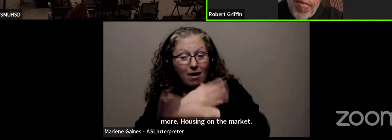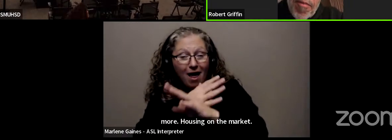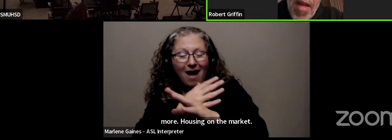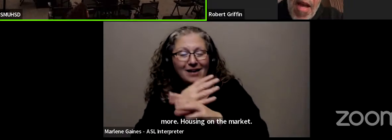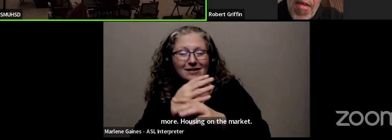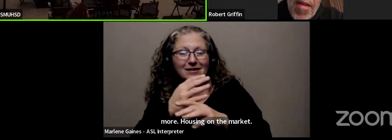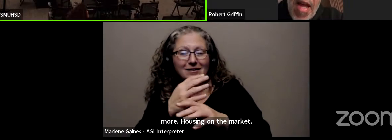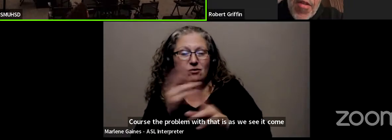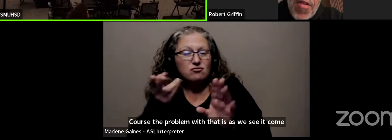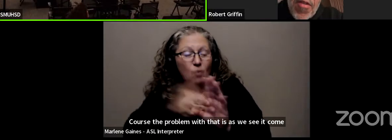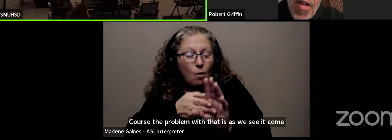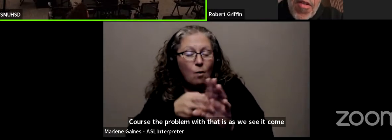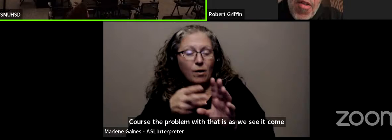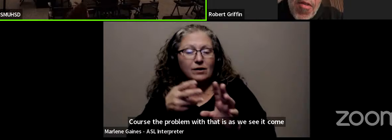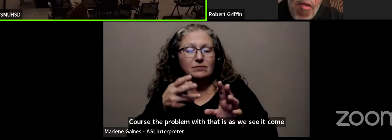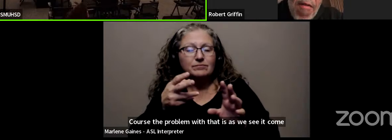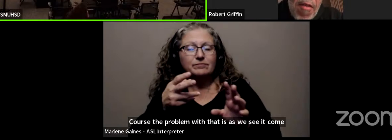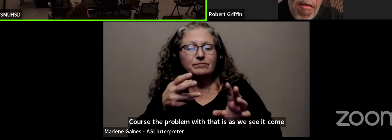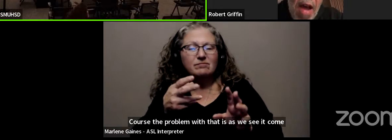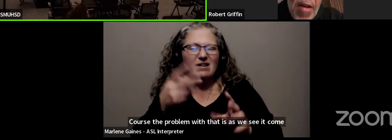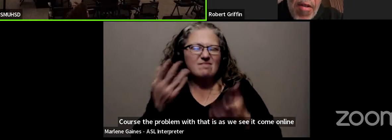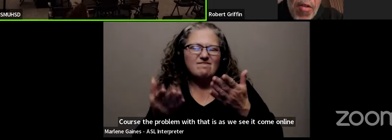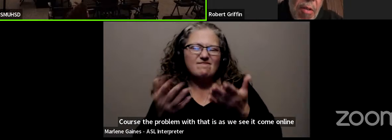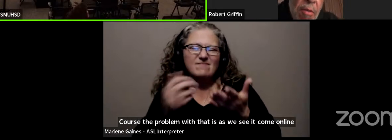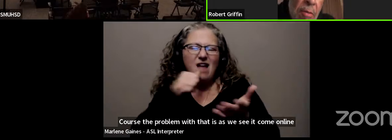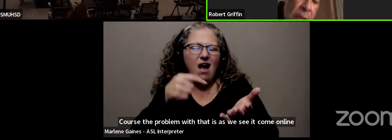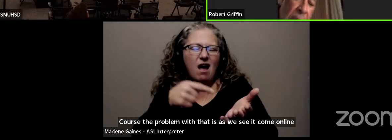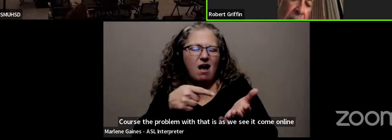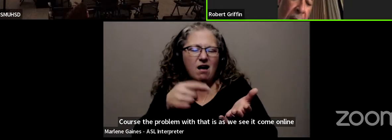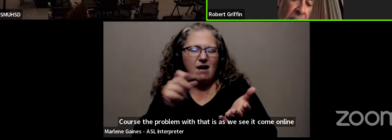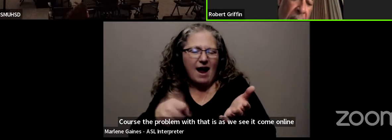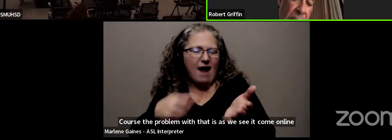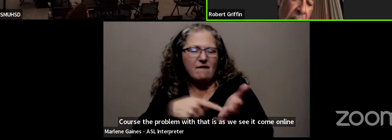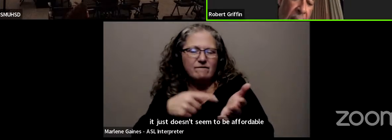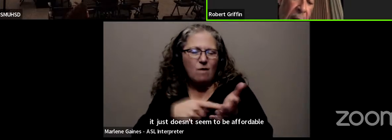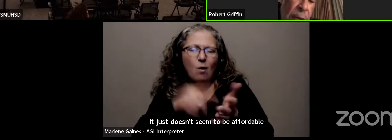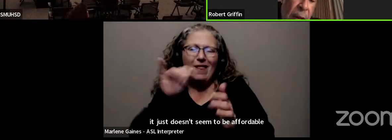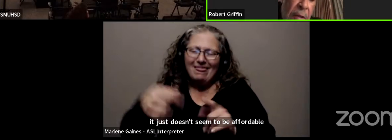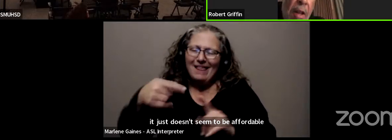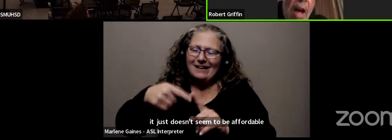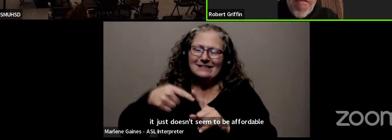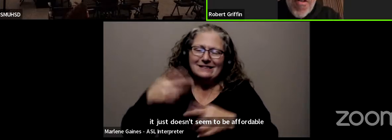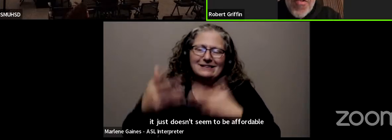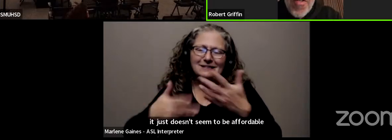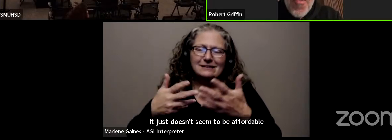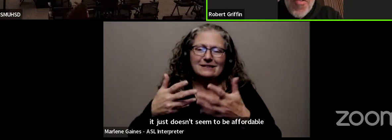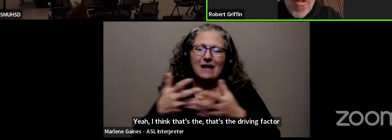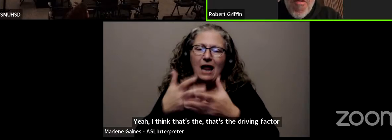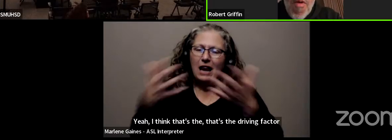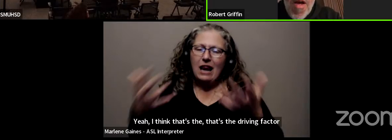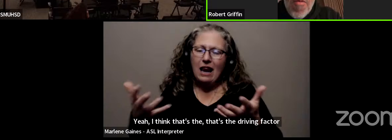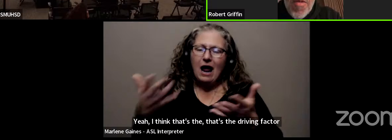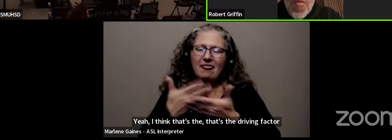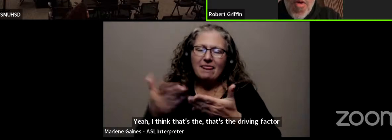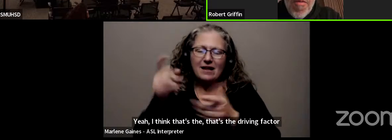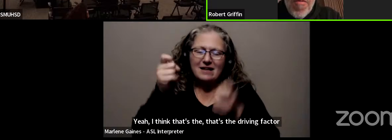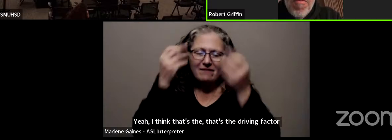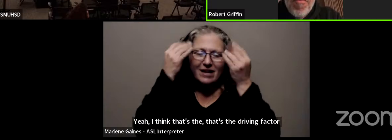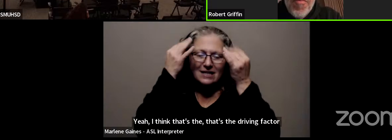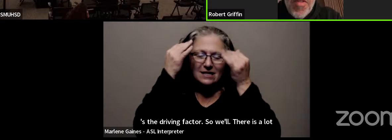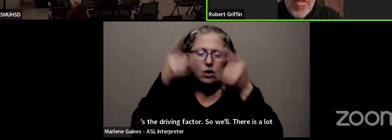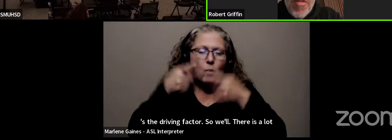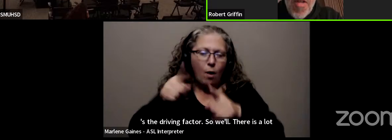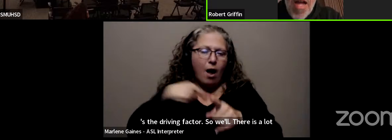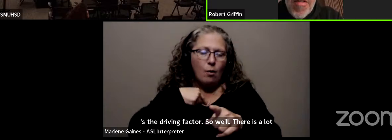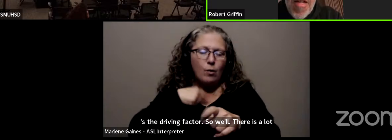affordable. Yeah. And I think that's the driving factor. So there is a lot for us to consider while we work